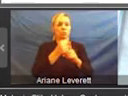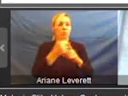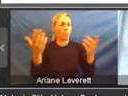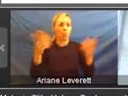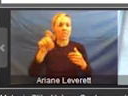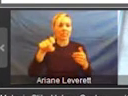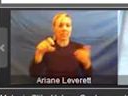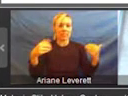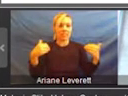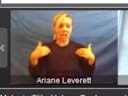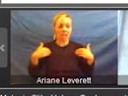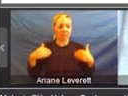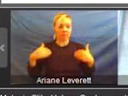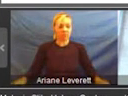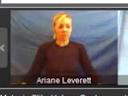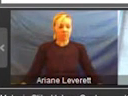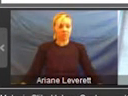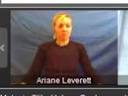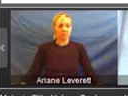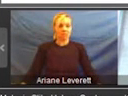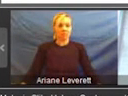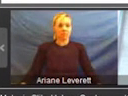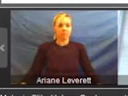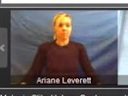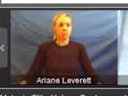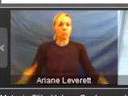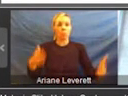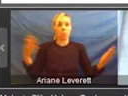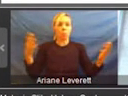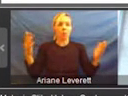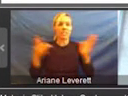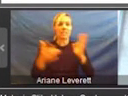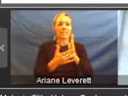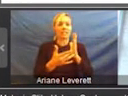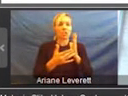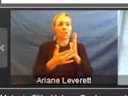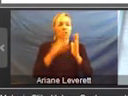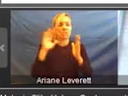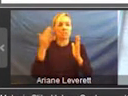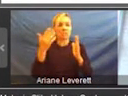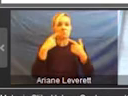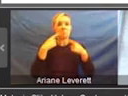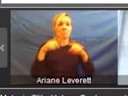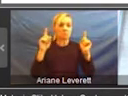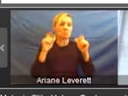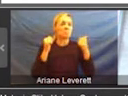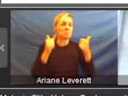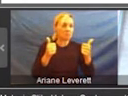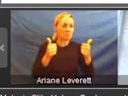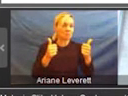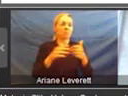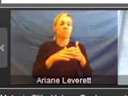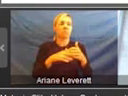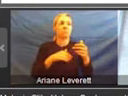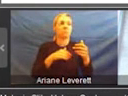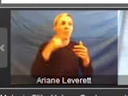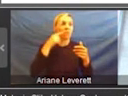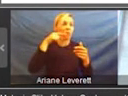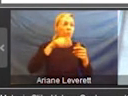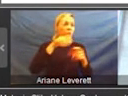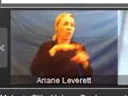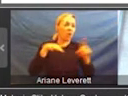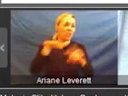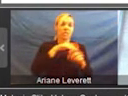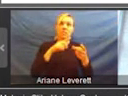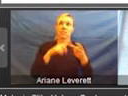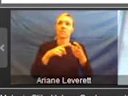technologies make sense in this context, how much funding do we have for how long, and that